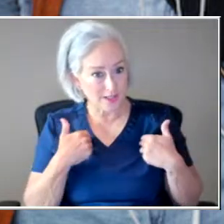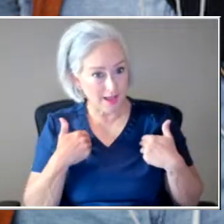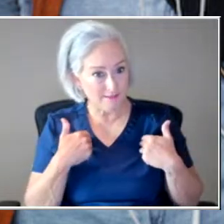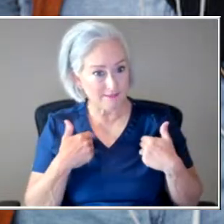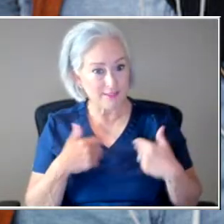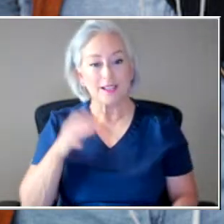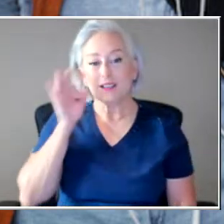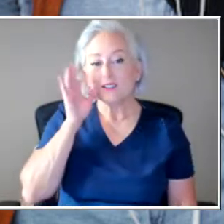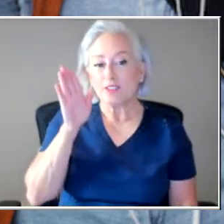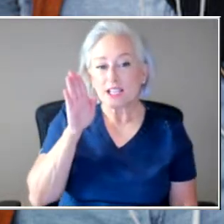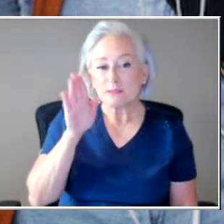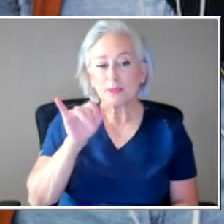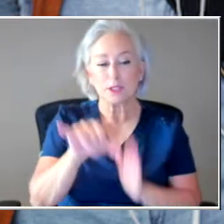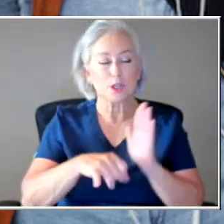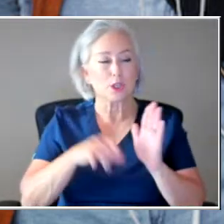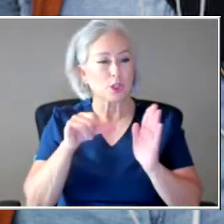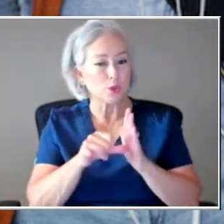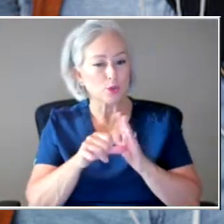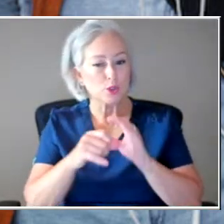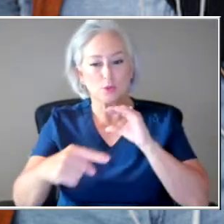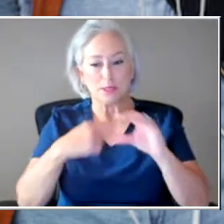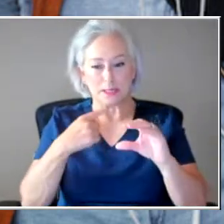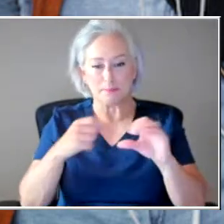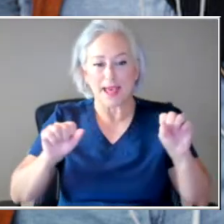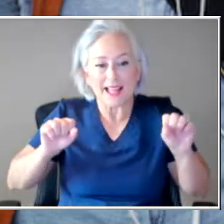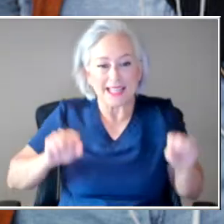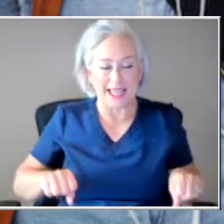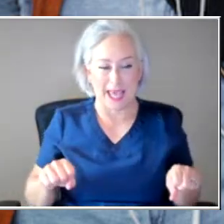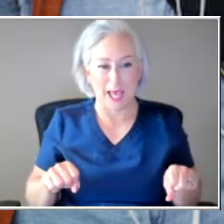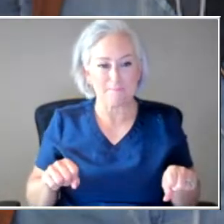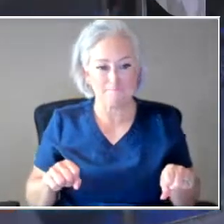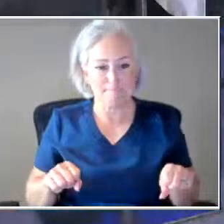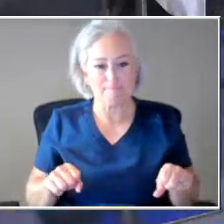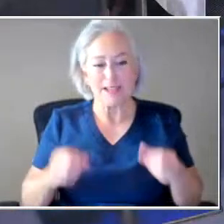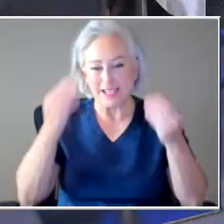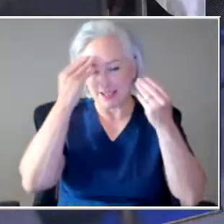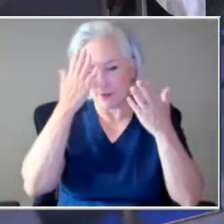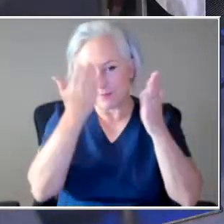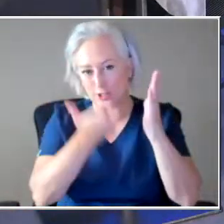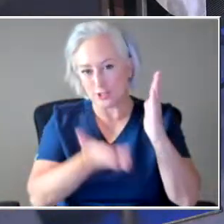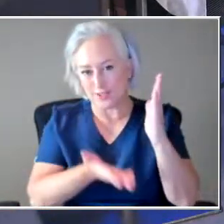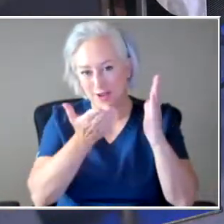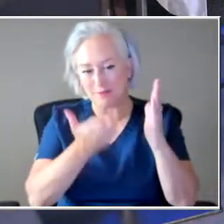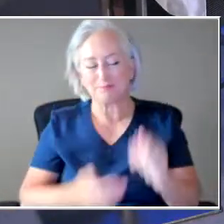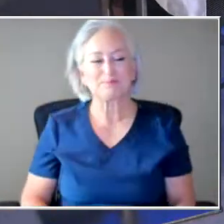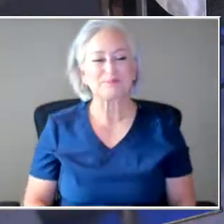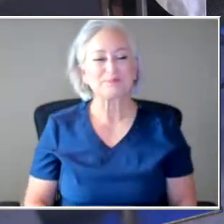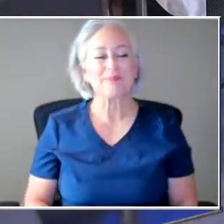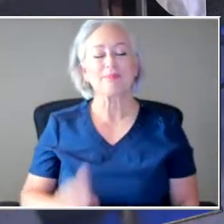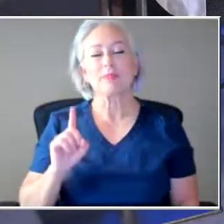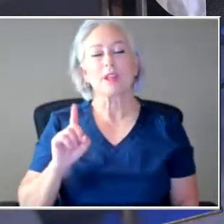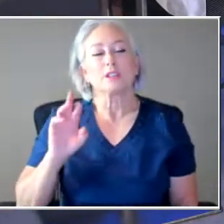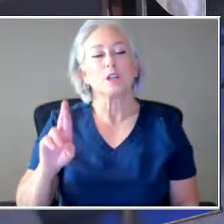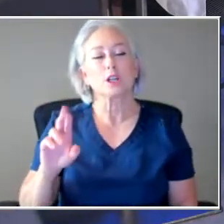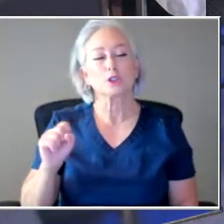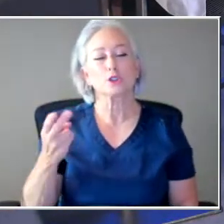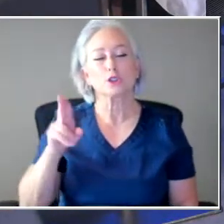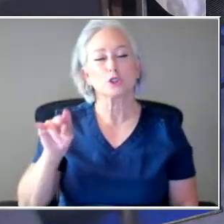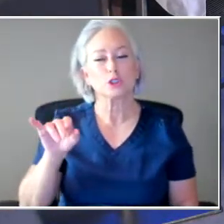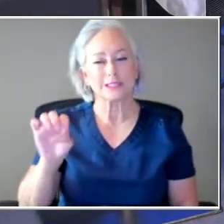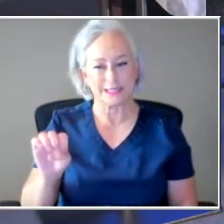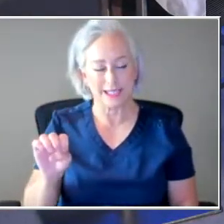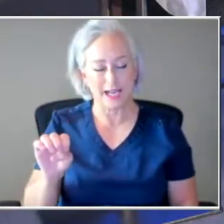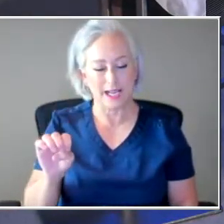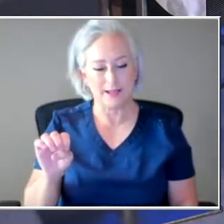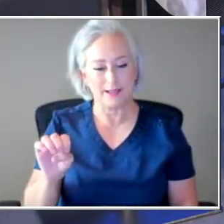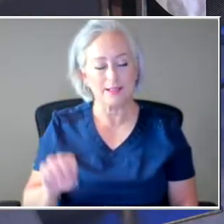can email the Medical News Network. The information is right there on your screen. So Dr. Shanae, the FDA recently changed when patients